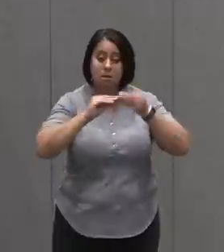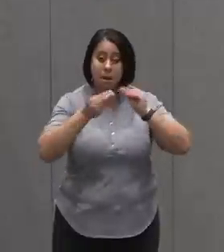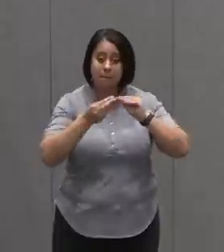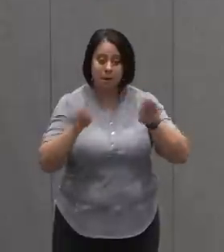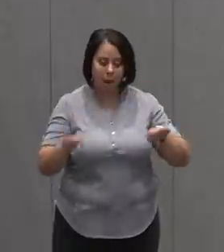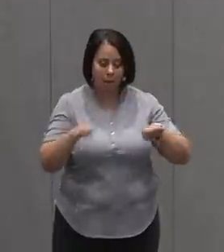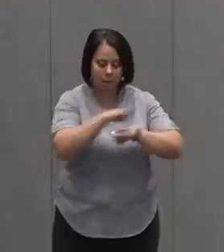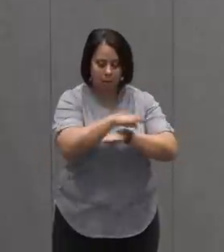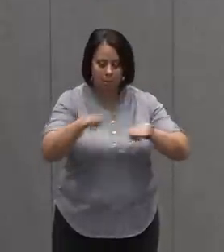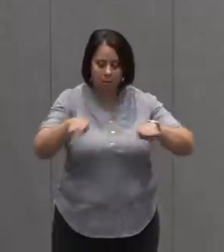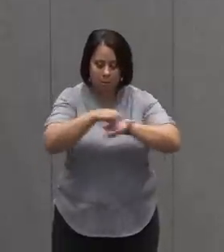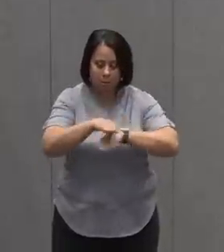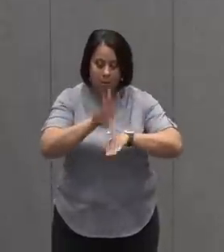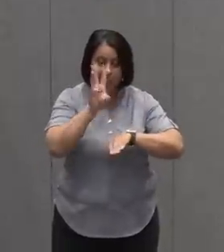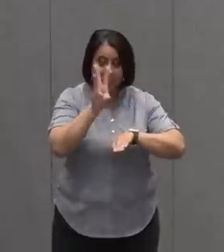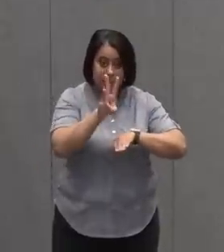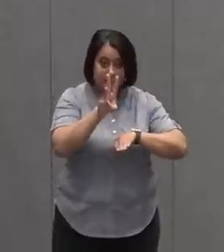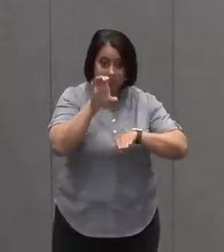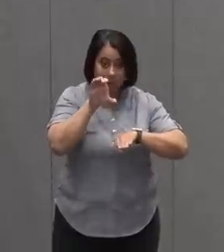being